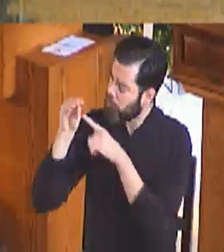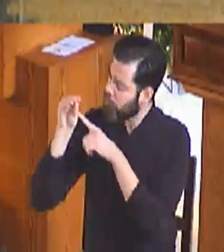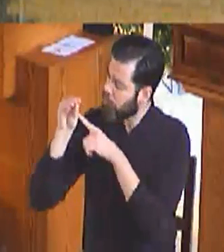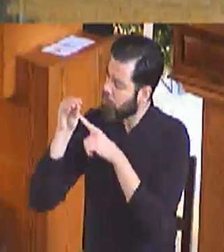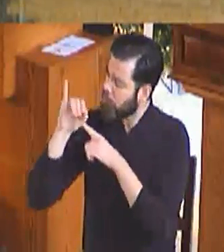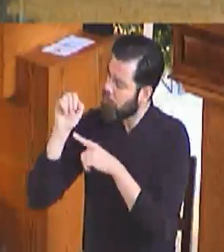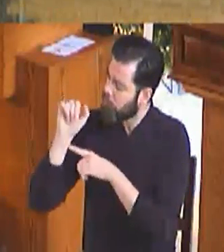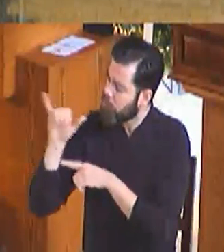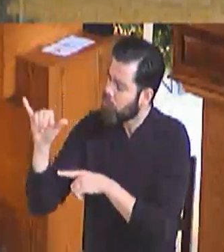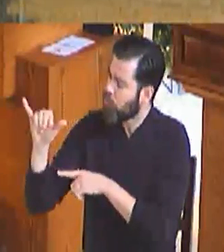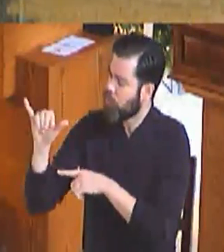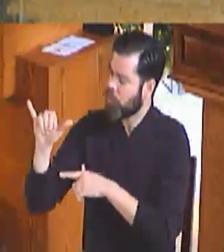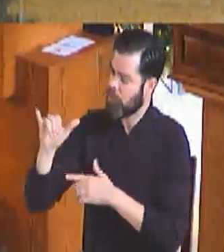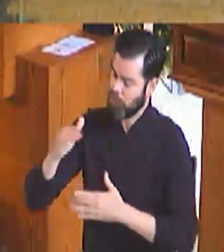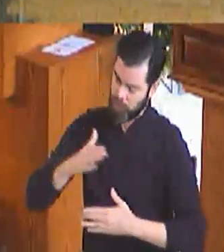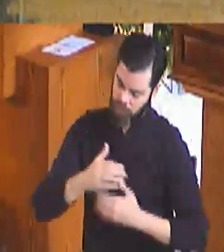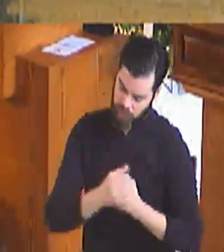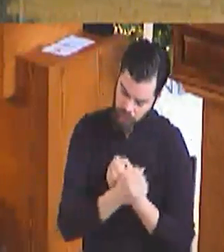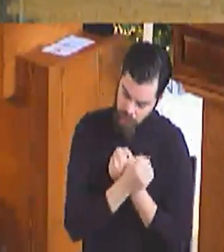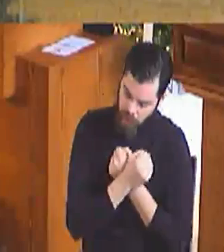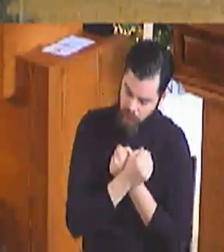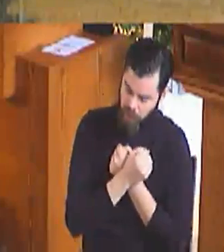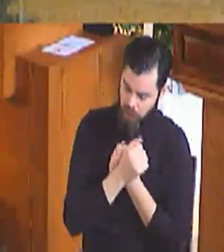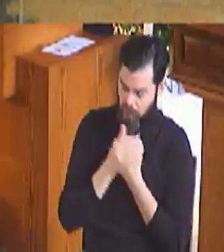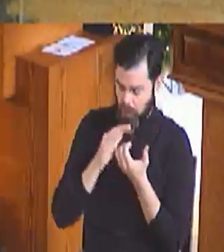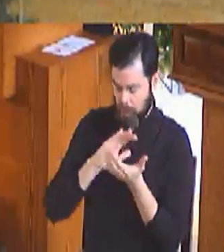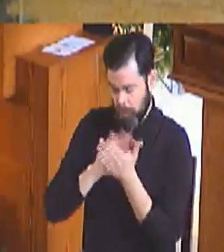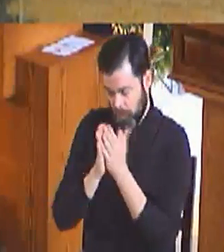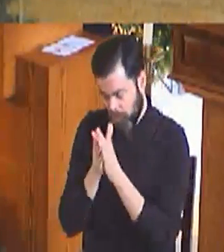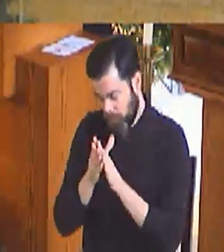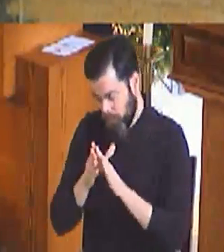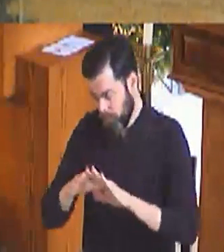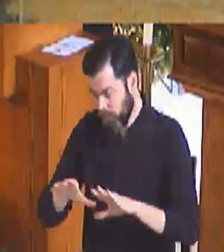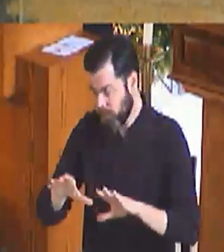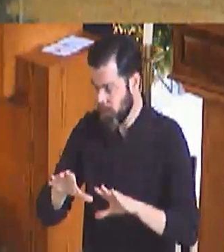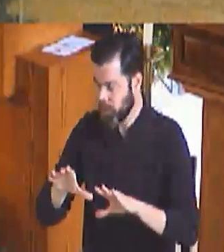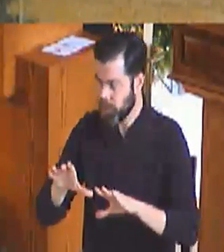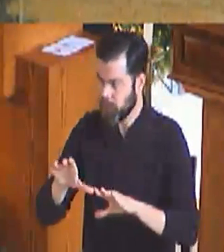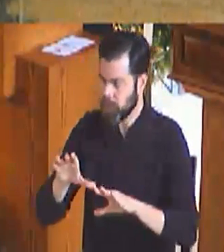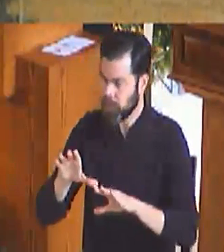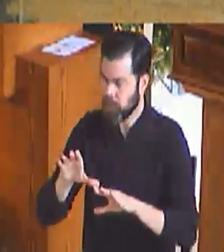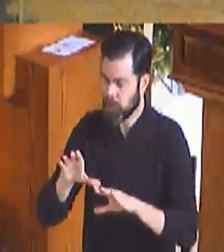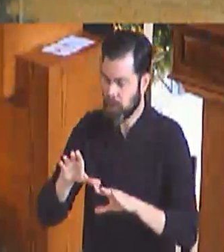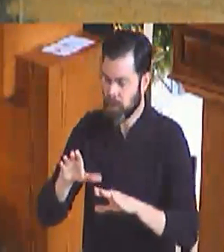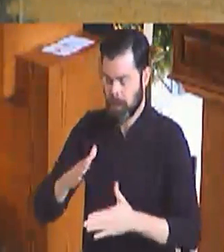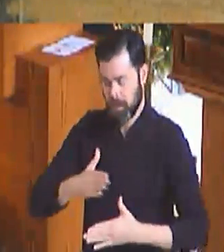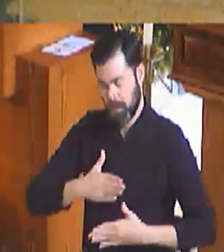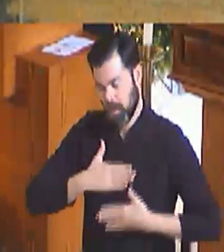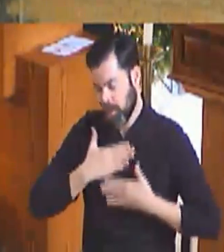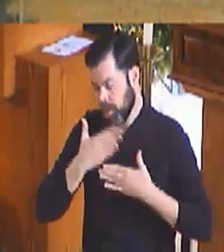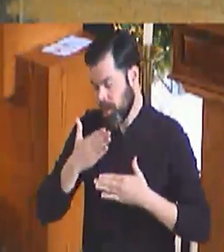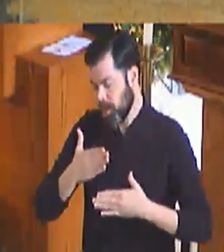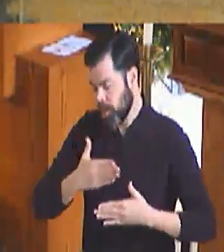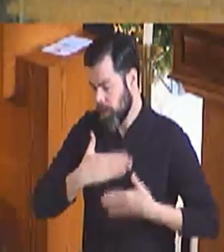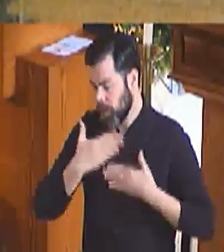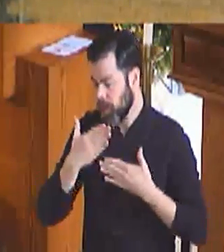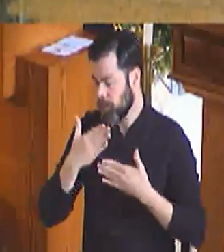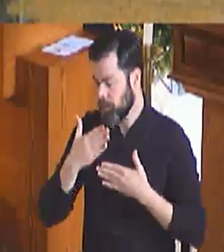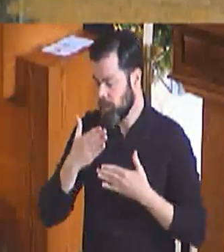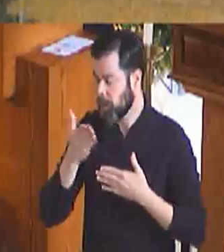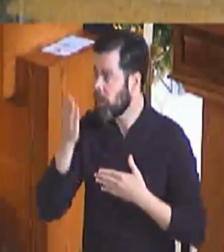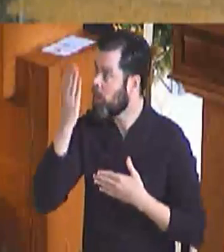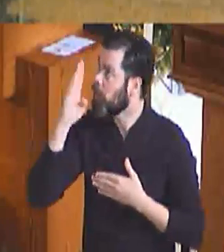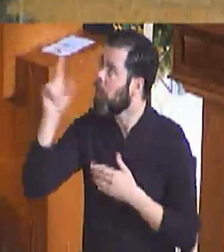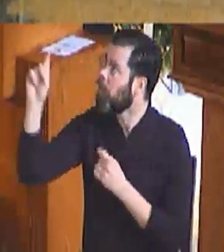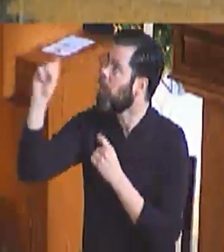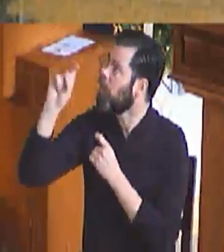the love, the peace, the bliss of God.